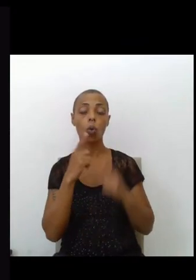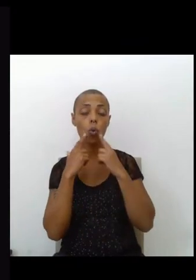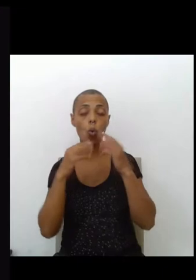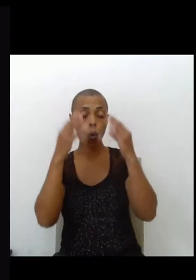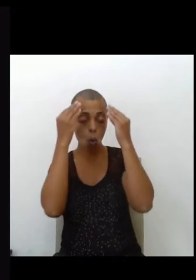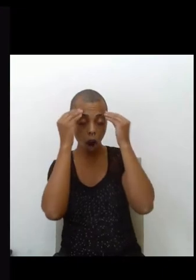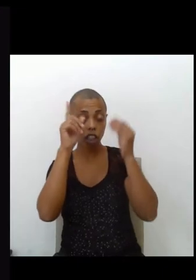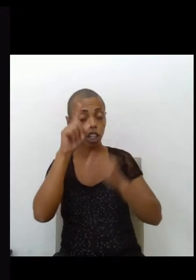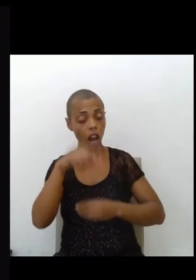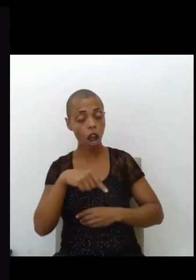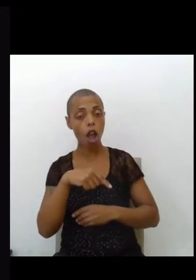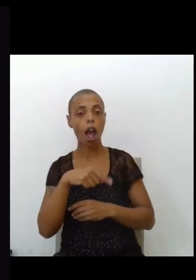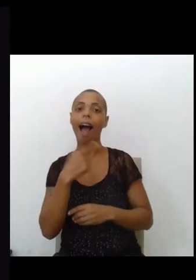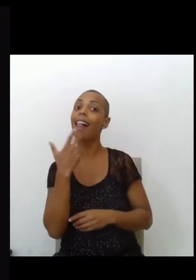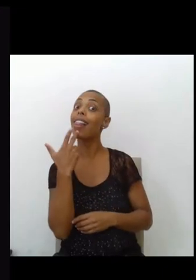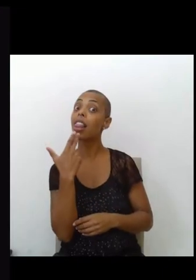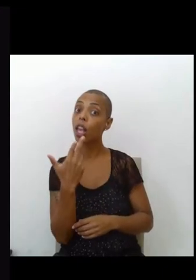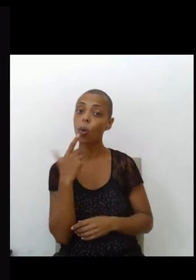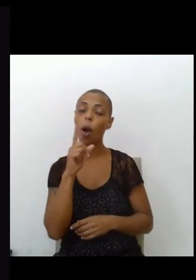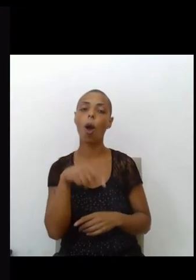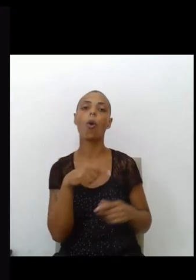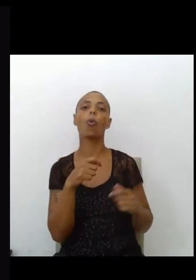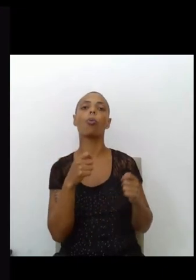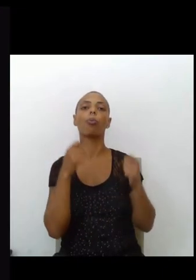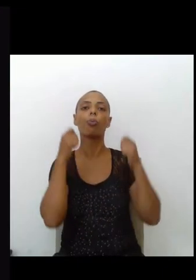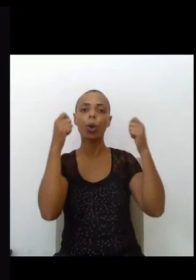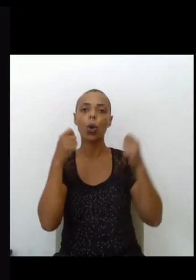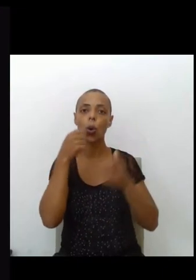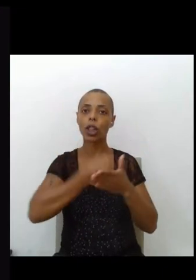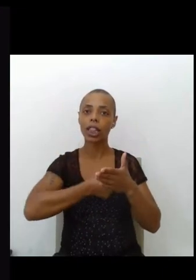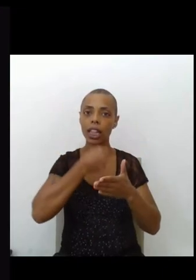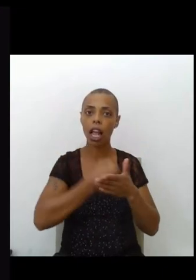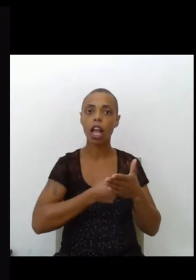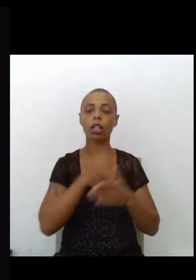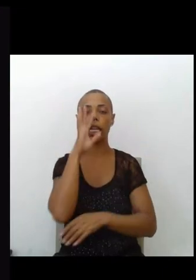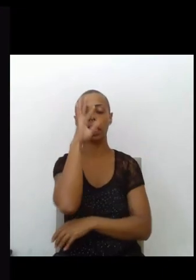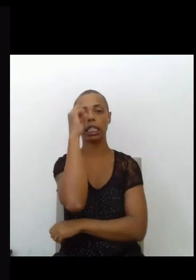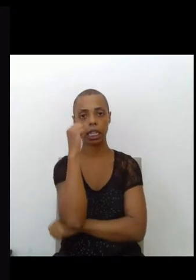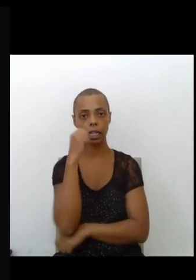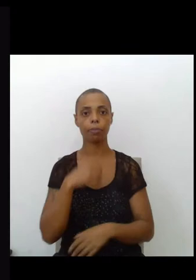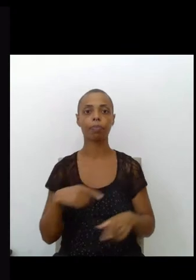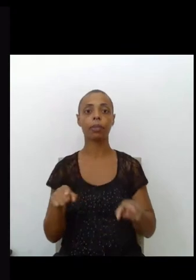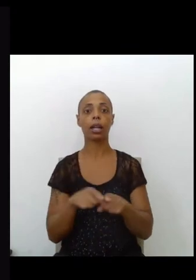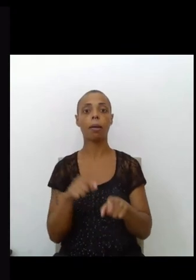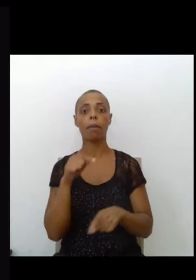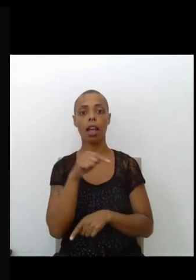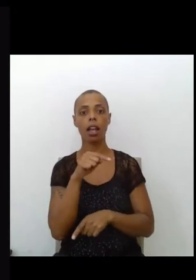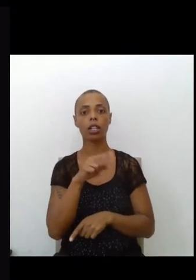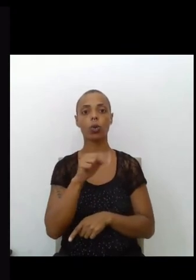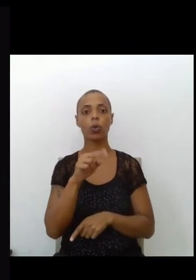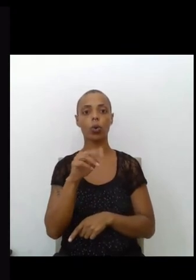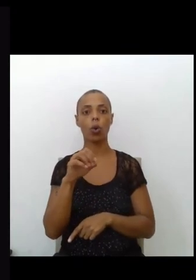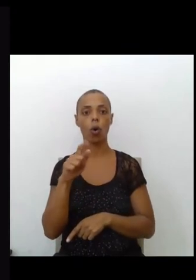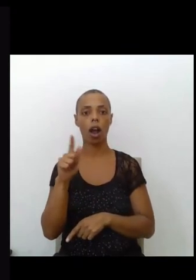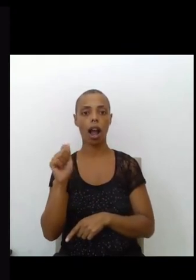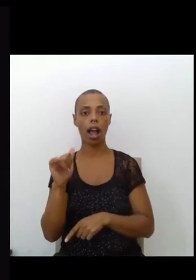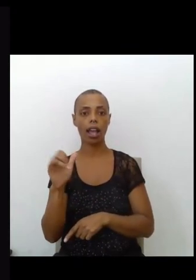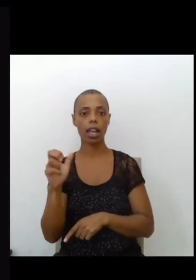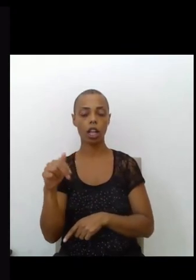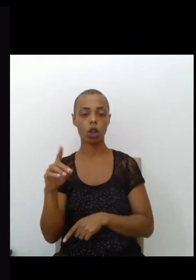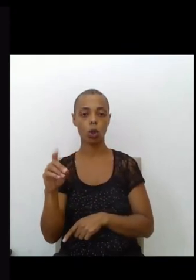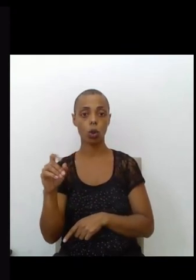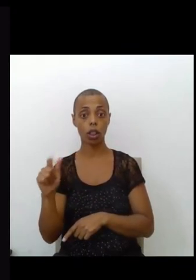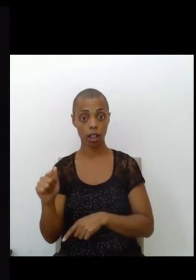furthermore 's order can be deployed As A disruption to the binary